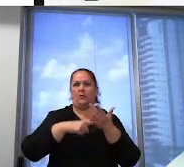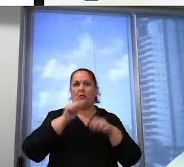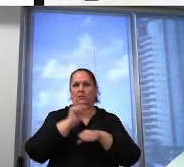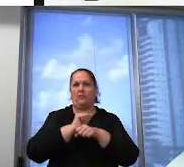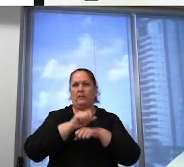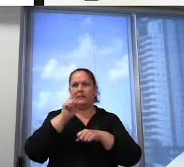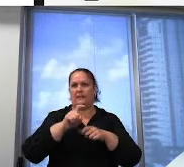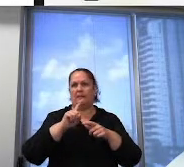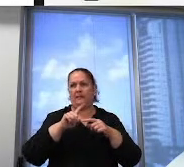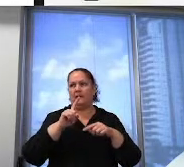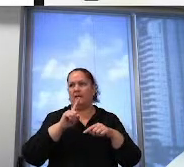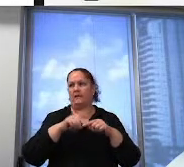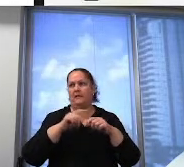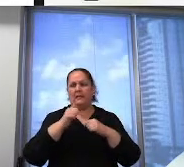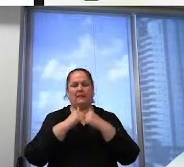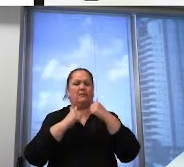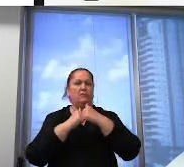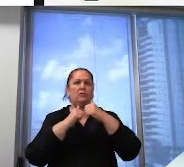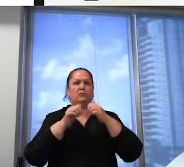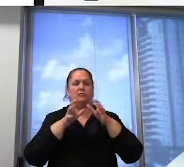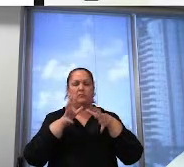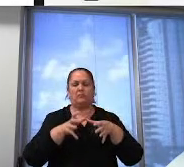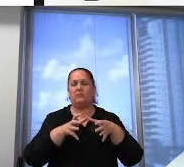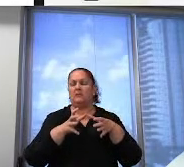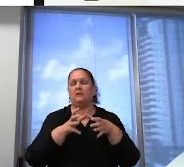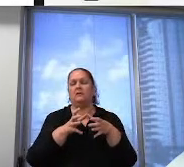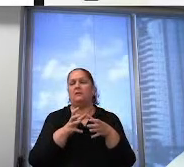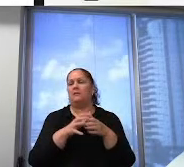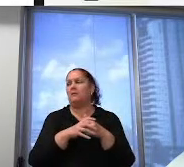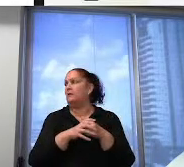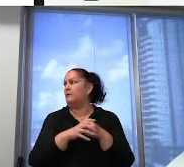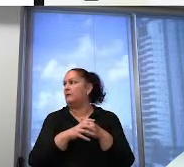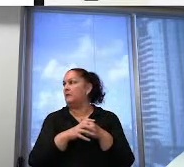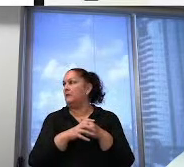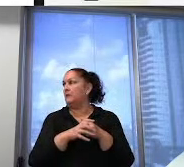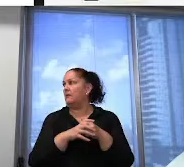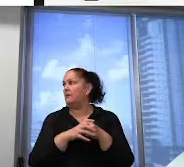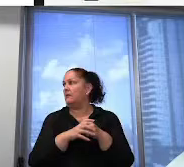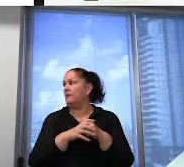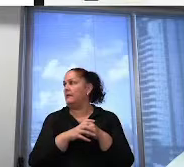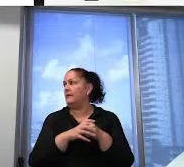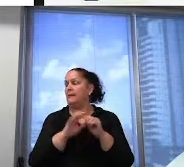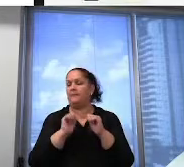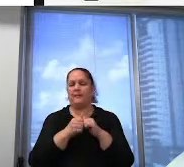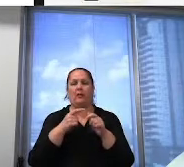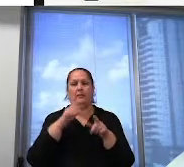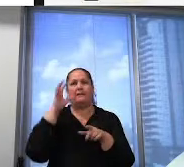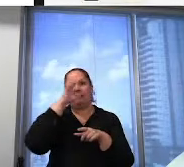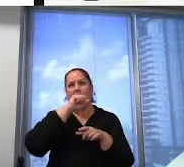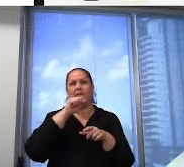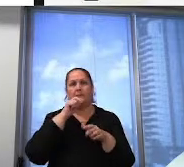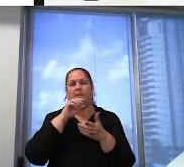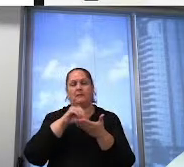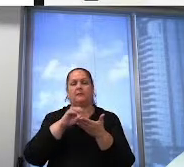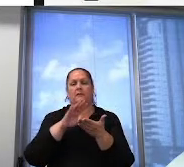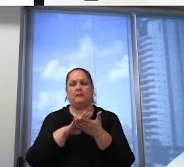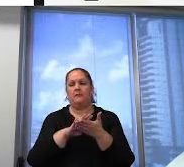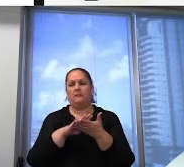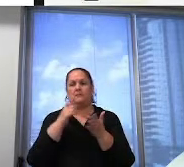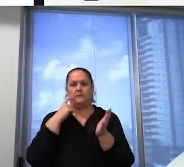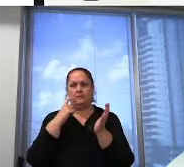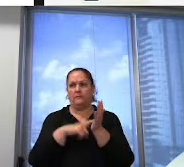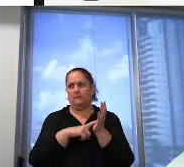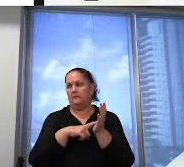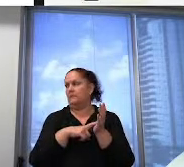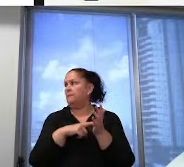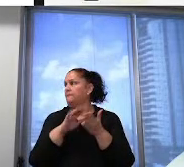to be done. It's all contingent to the type of structure needs to be assembled, is how the actual estimate is developed.